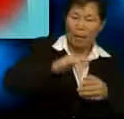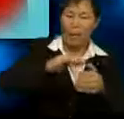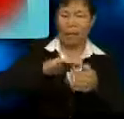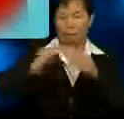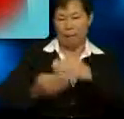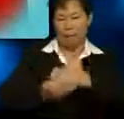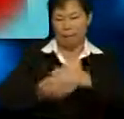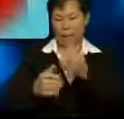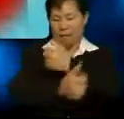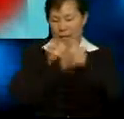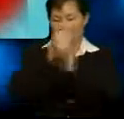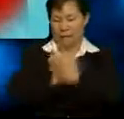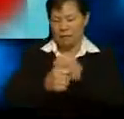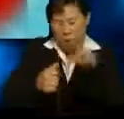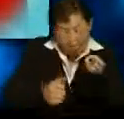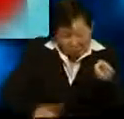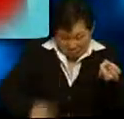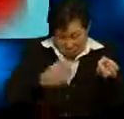harmful microorganisms.